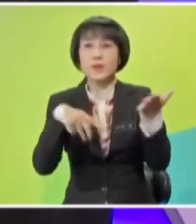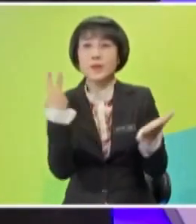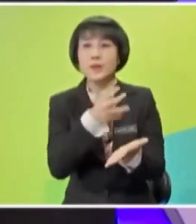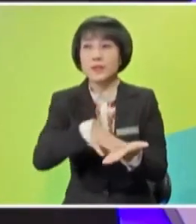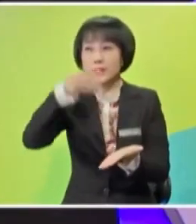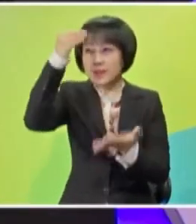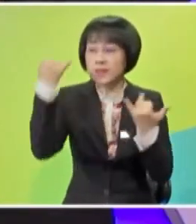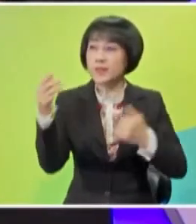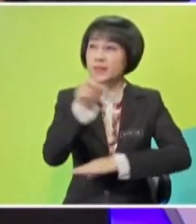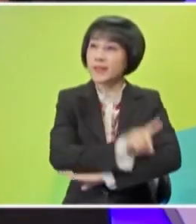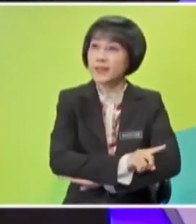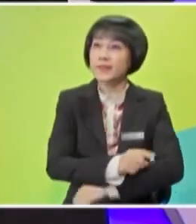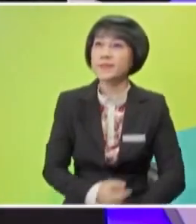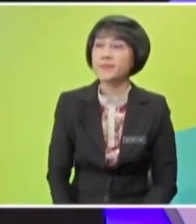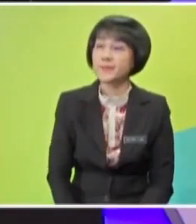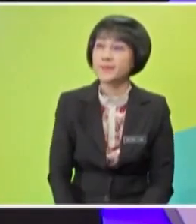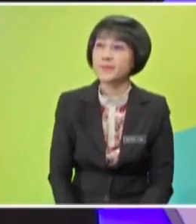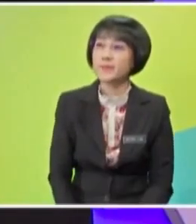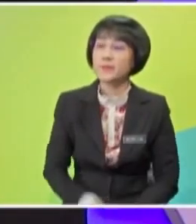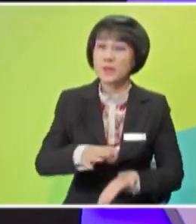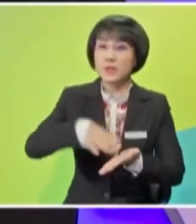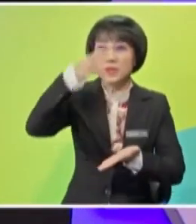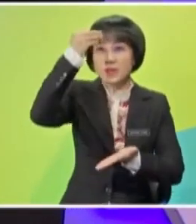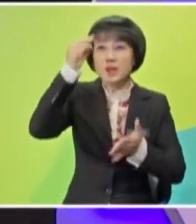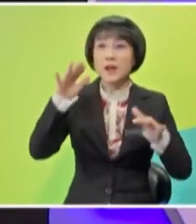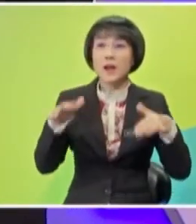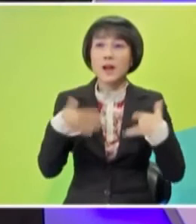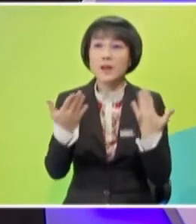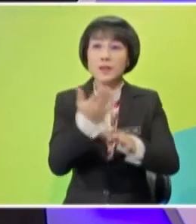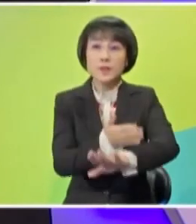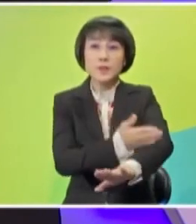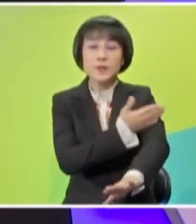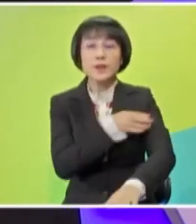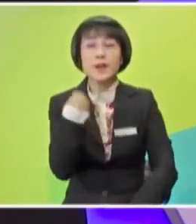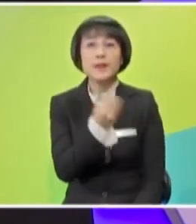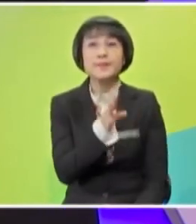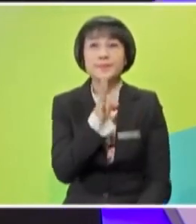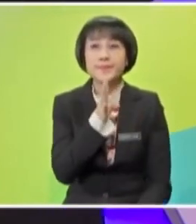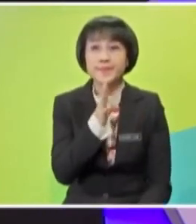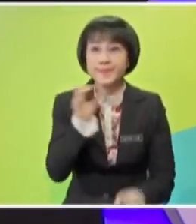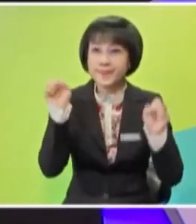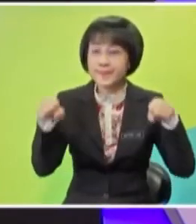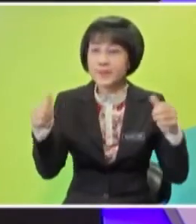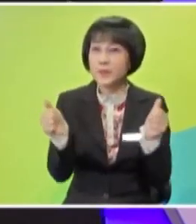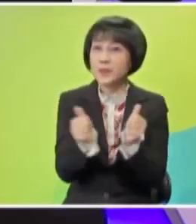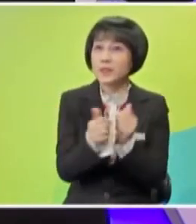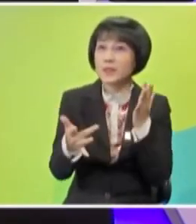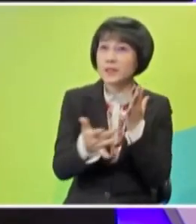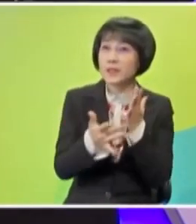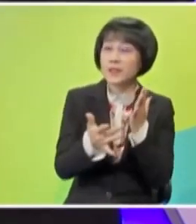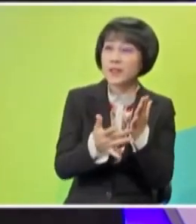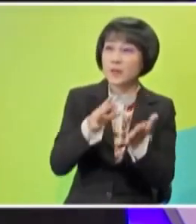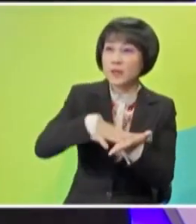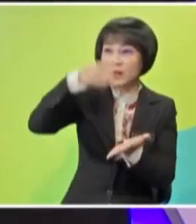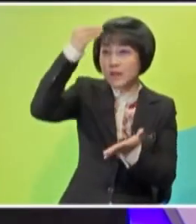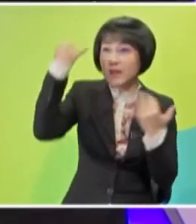is the slide. What have you learned today? So we learn how to actually improve our speaking ability with the technique that we have already learned